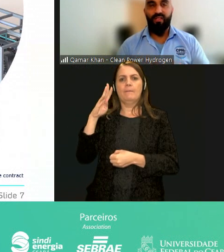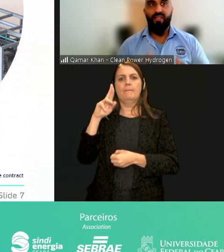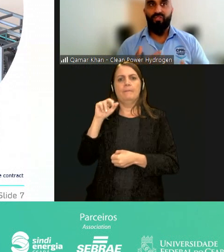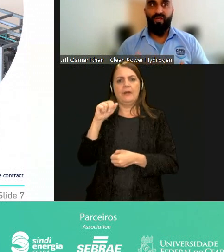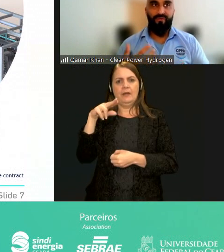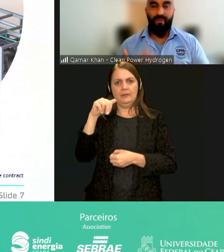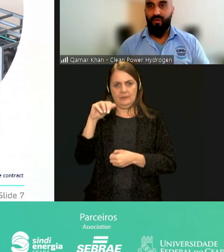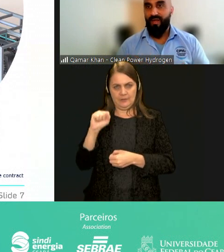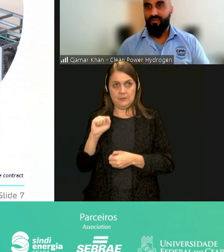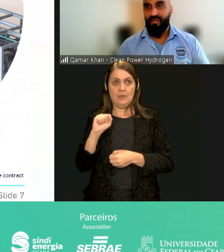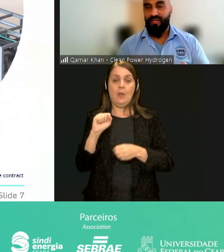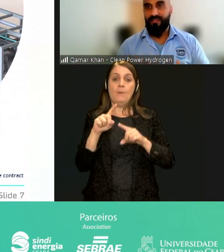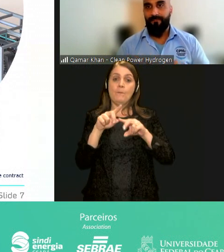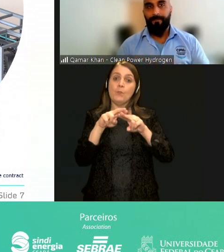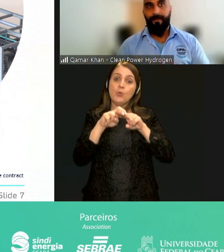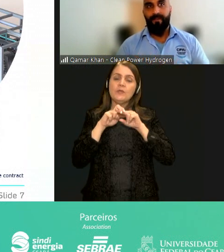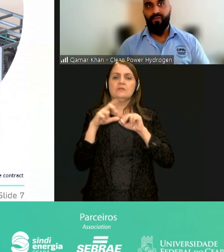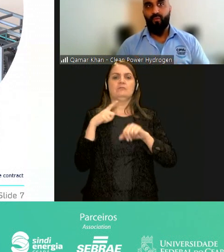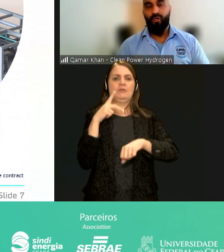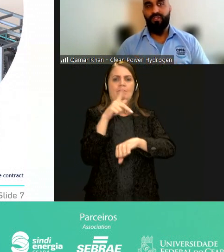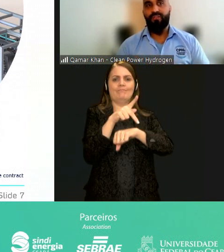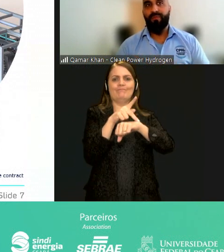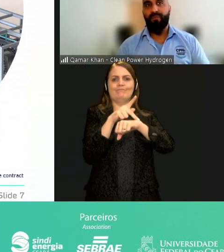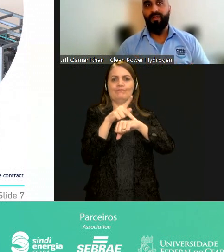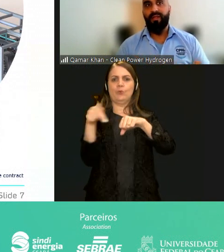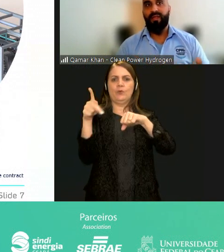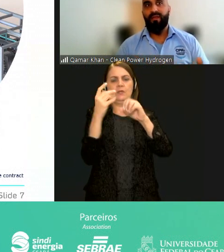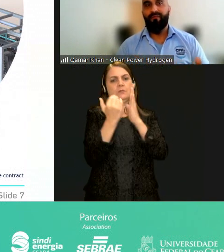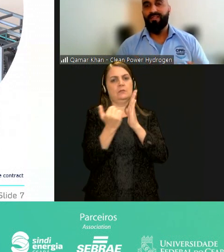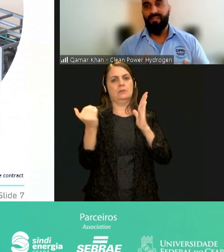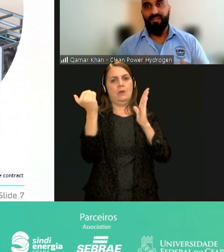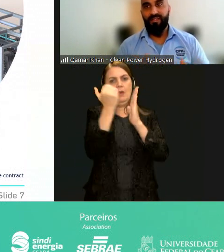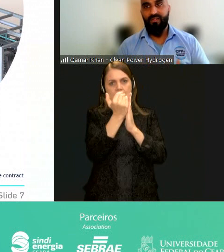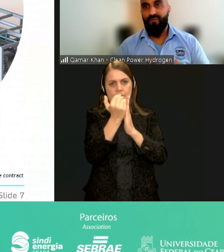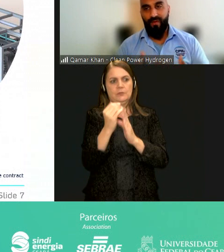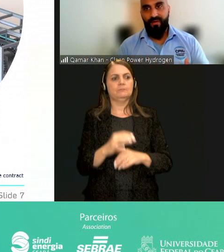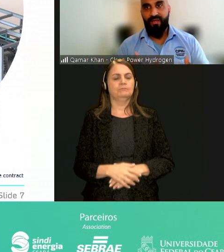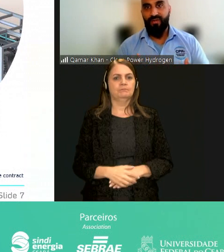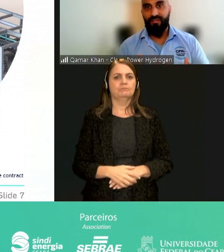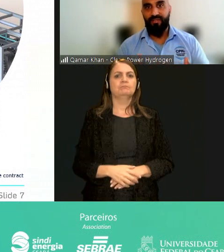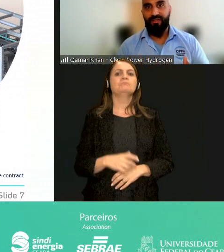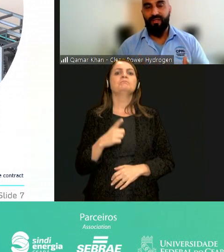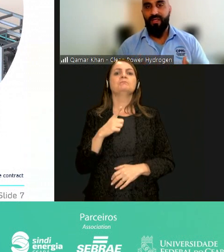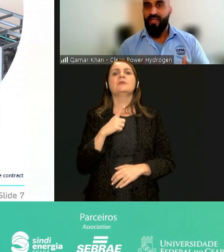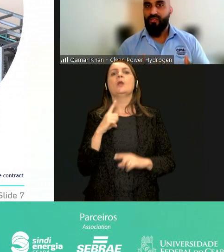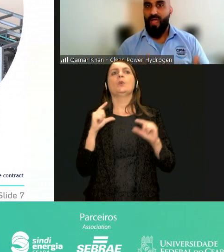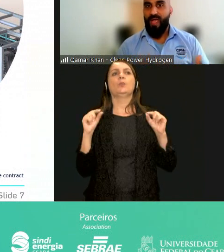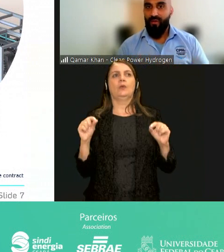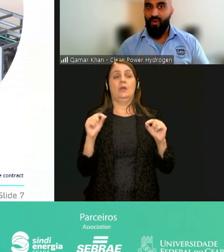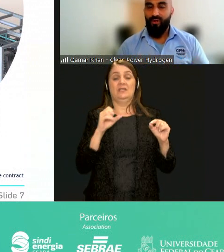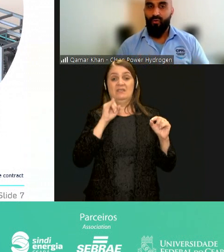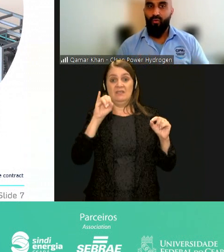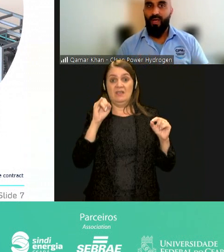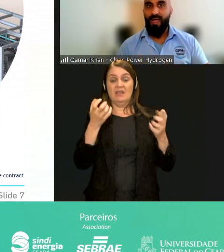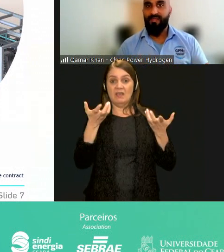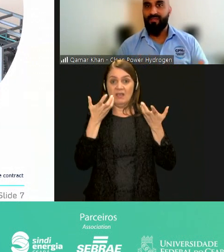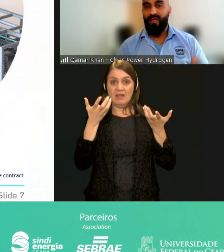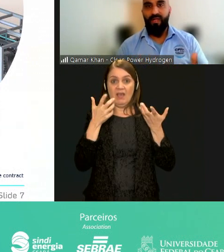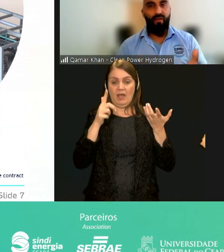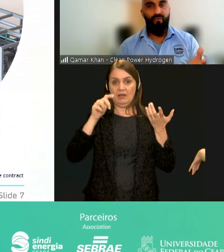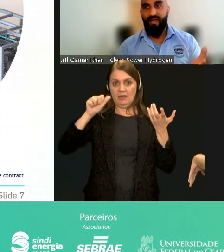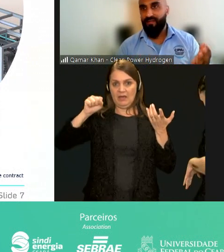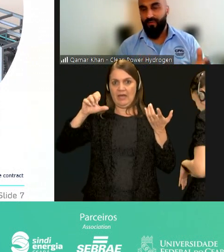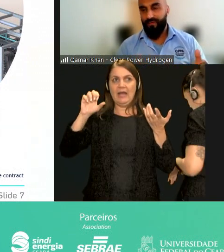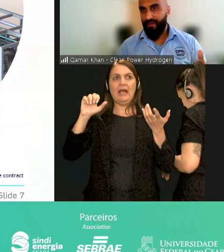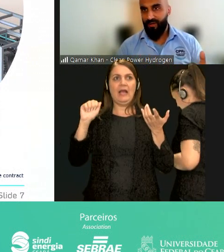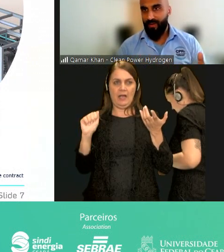oxygen, straight from our electrolyzer. So the water treatment facilities are very interested in that. So any of